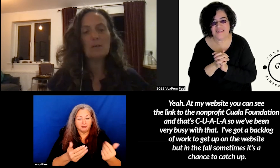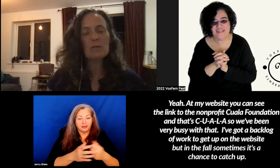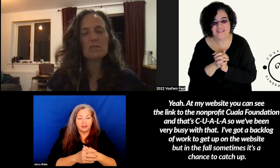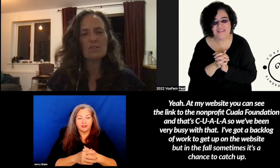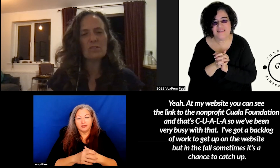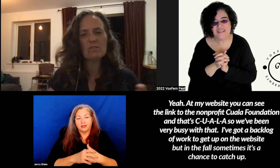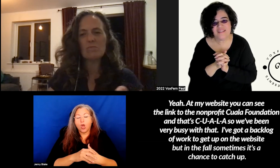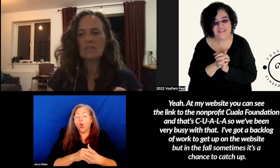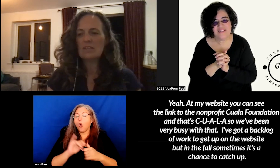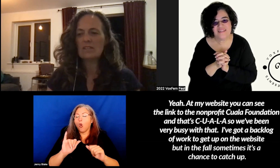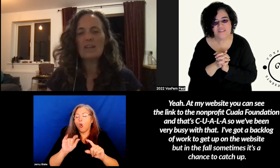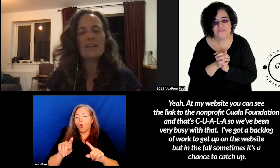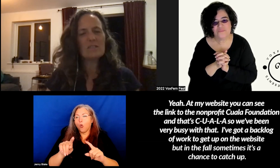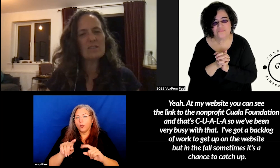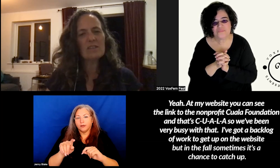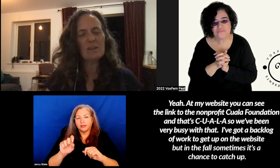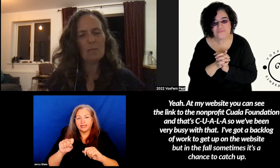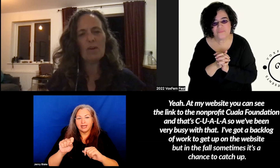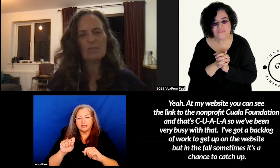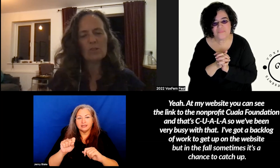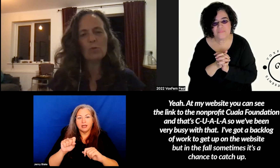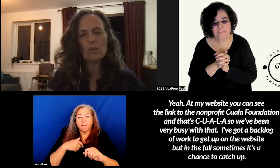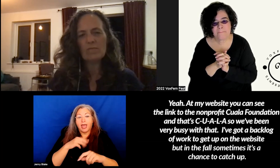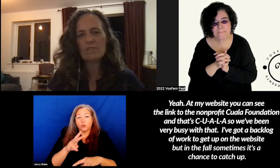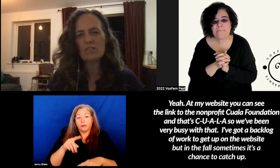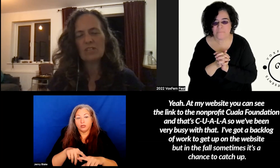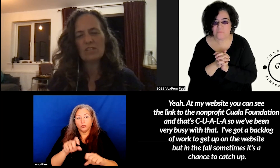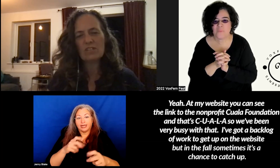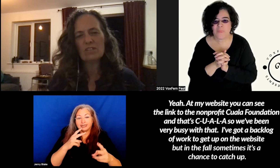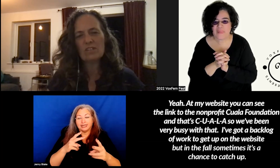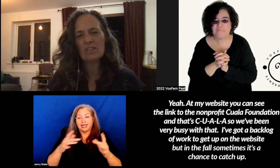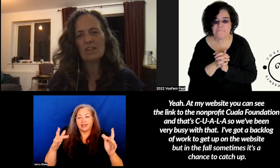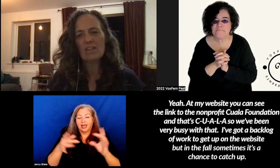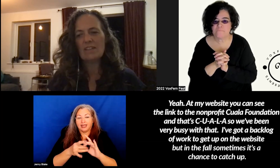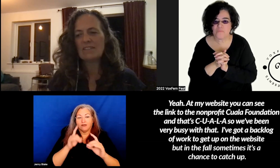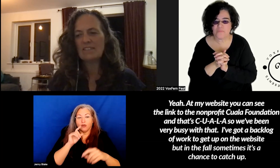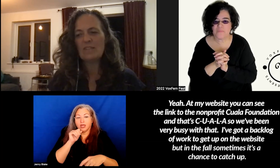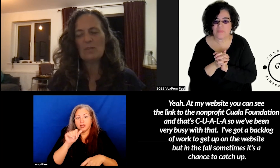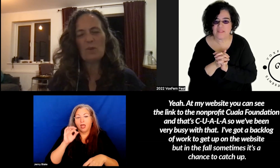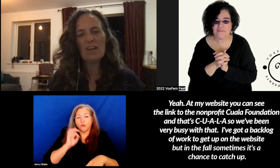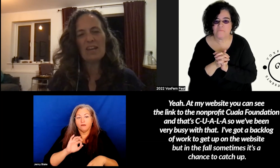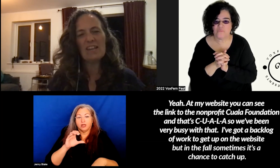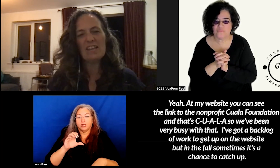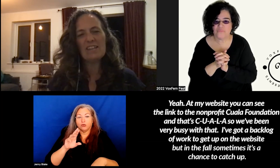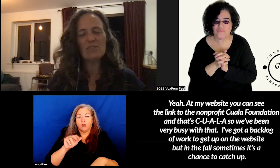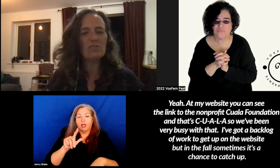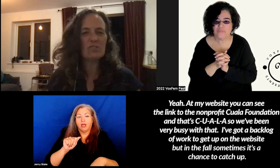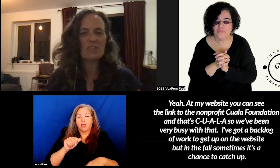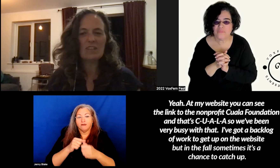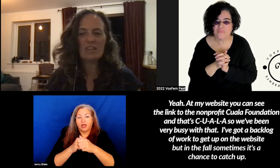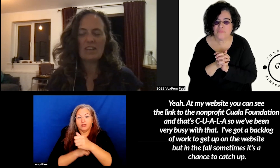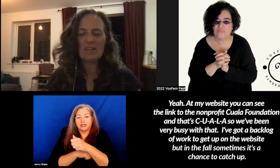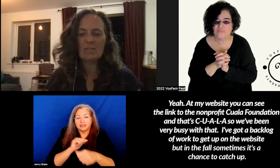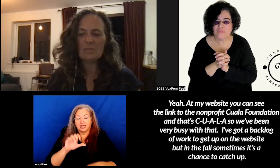At my website, you can see the link to the nonprofit Kula Foundation. And that's CULA. So